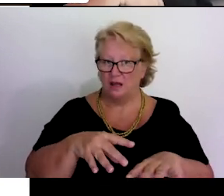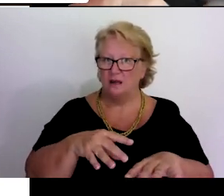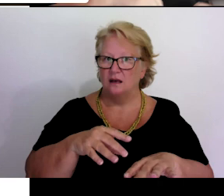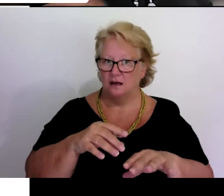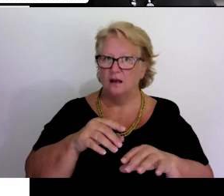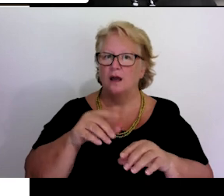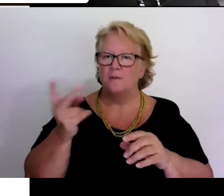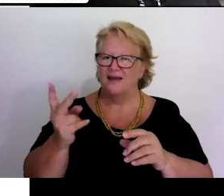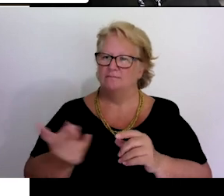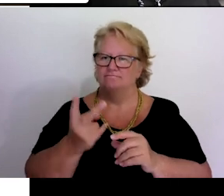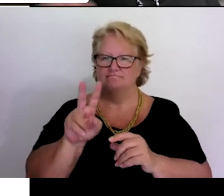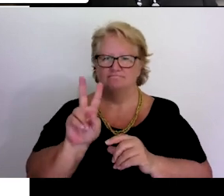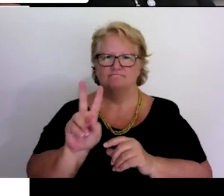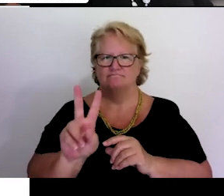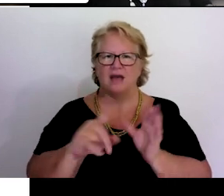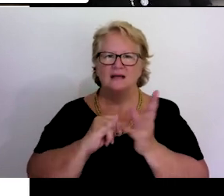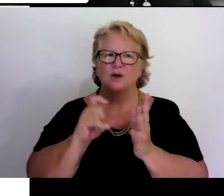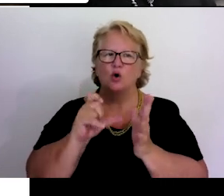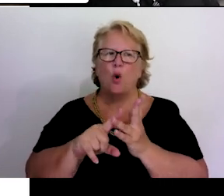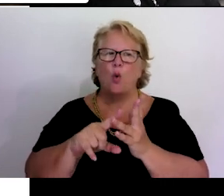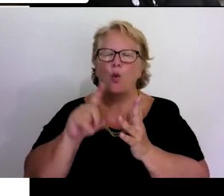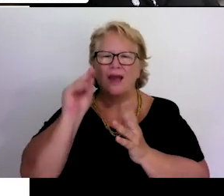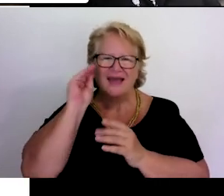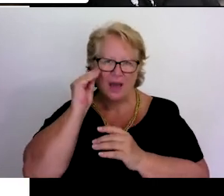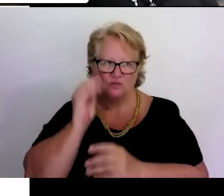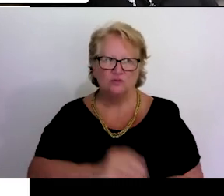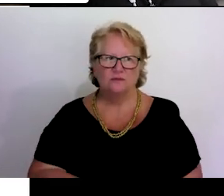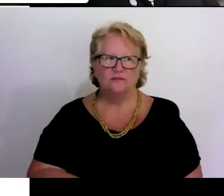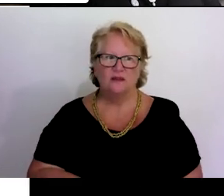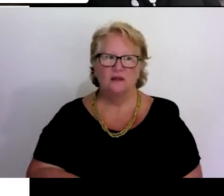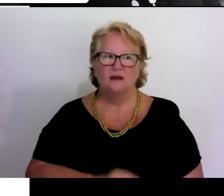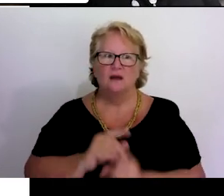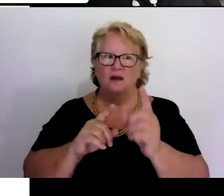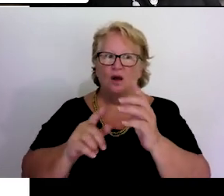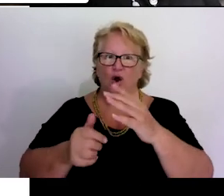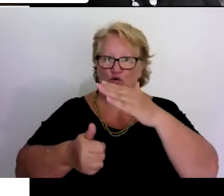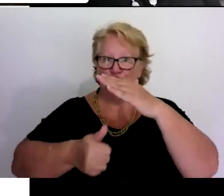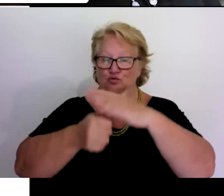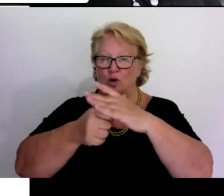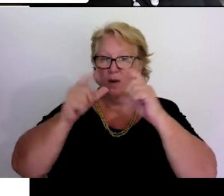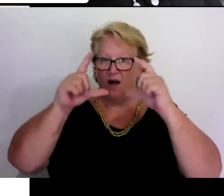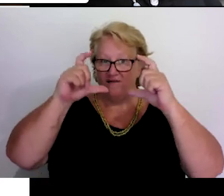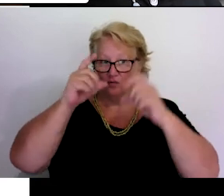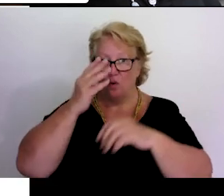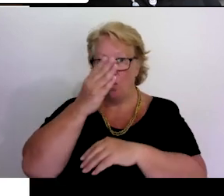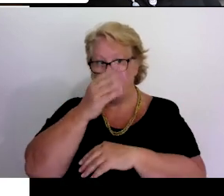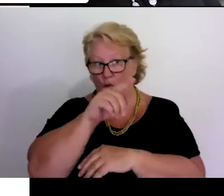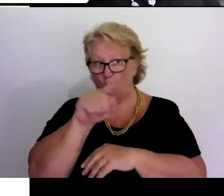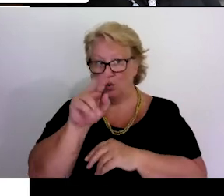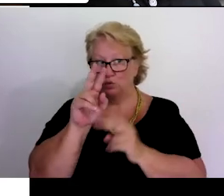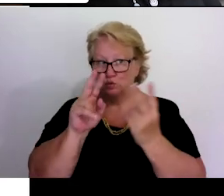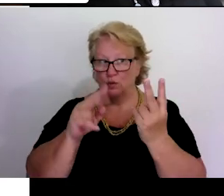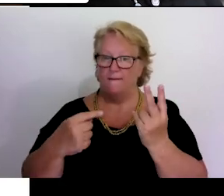council. So the council co-chairs are the 2 top photos you see on this slide. So first